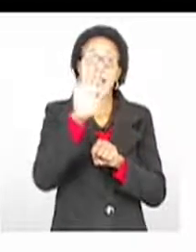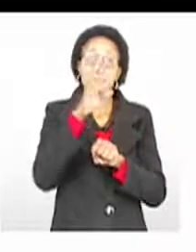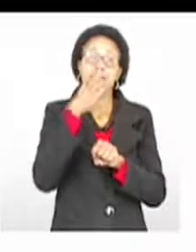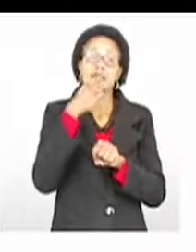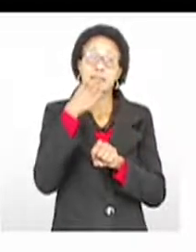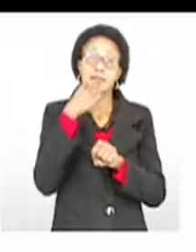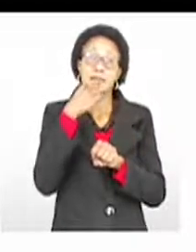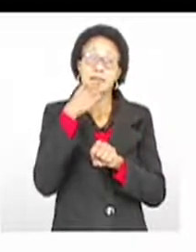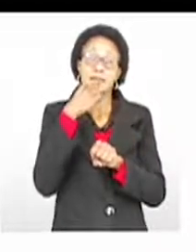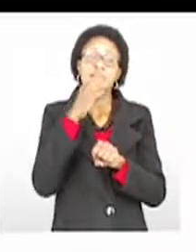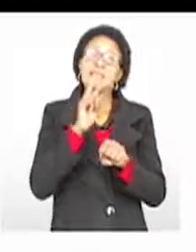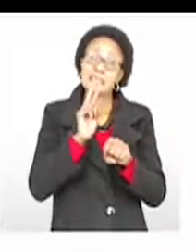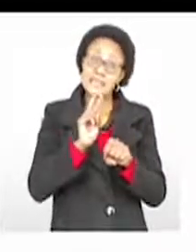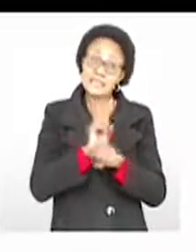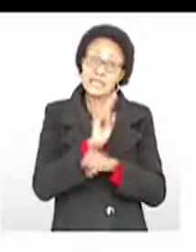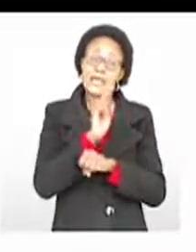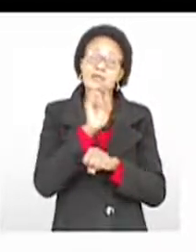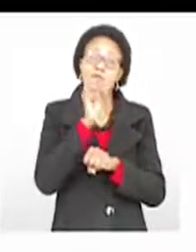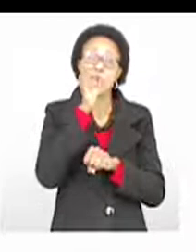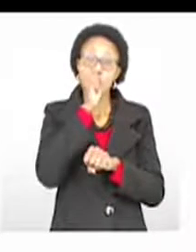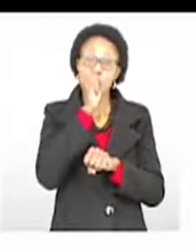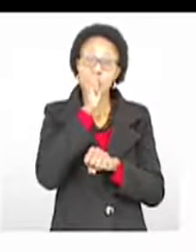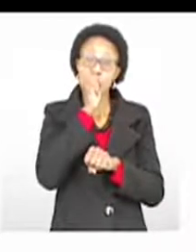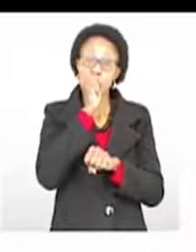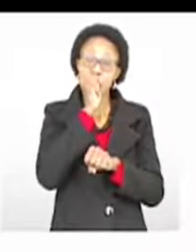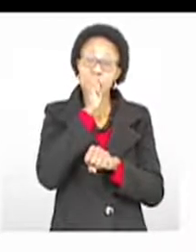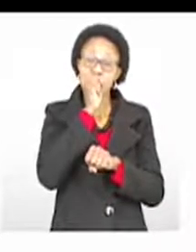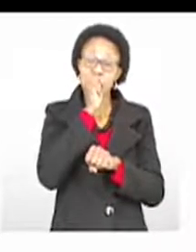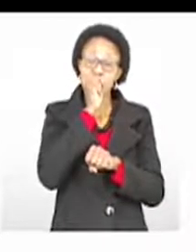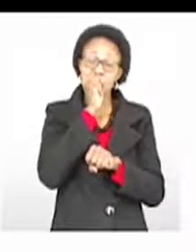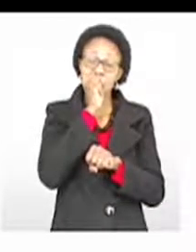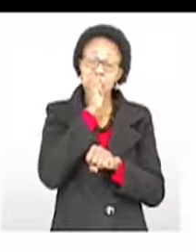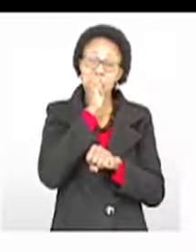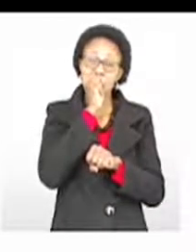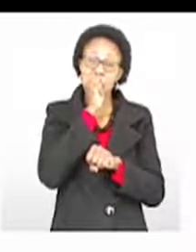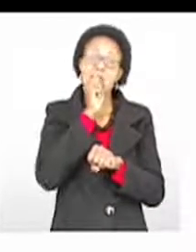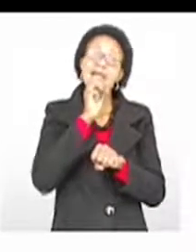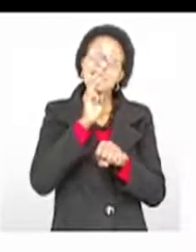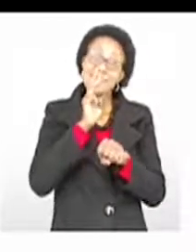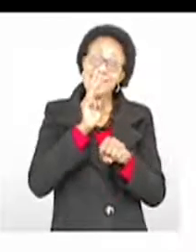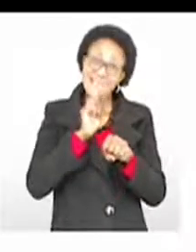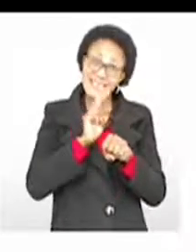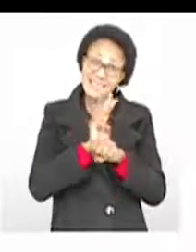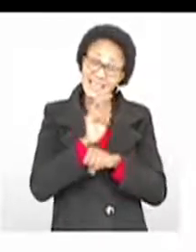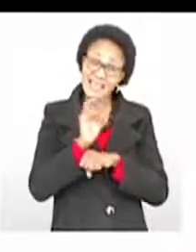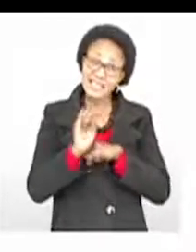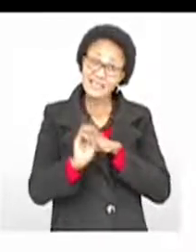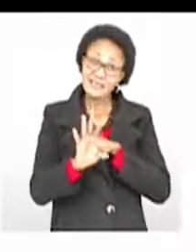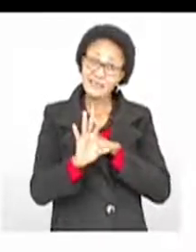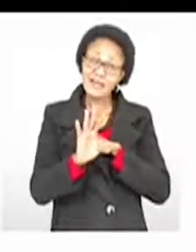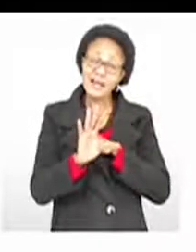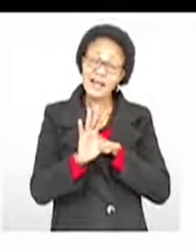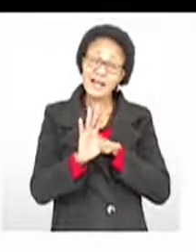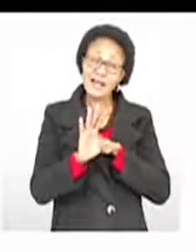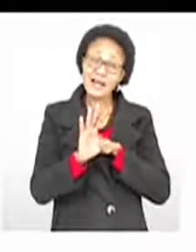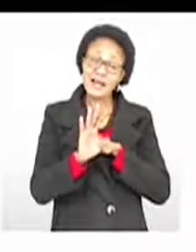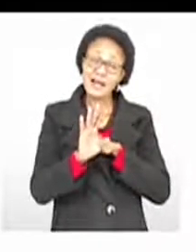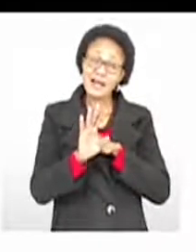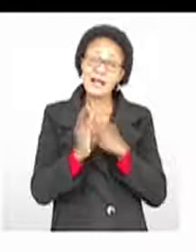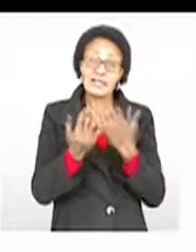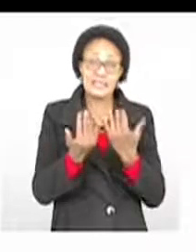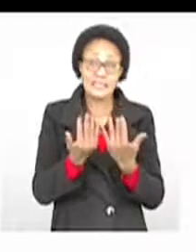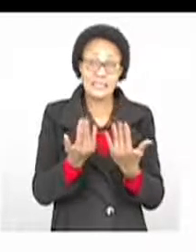one orange, and then I want you to color the third one, or the last one, or the one at the